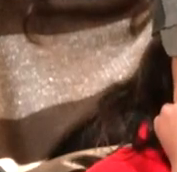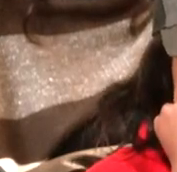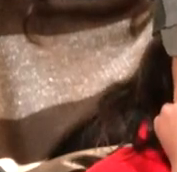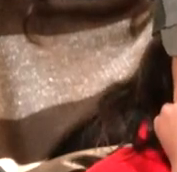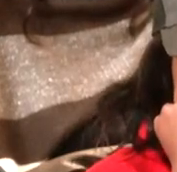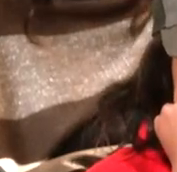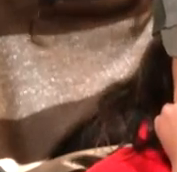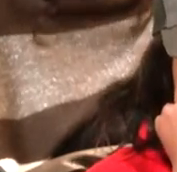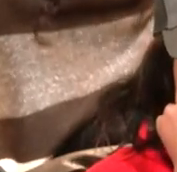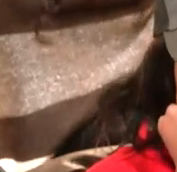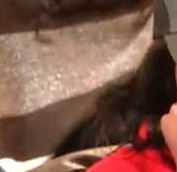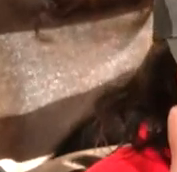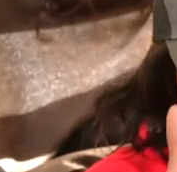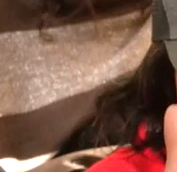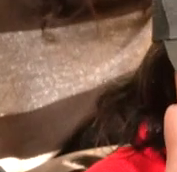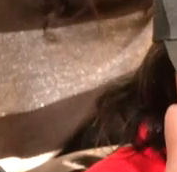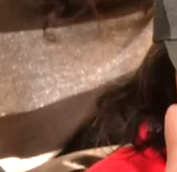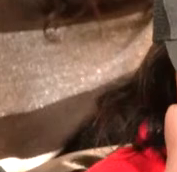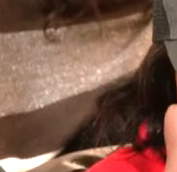income